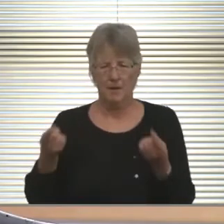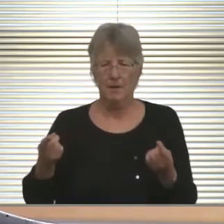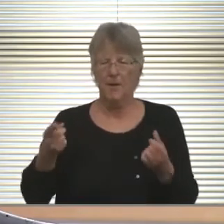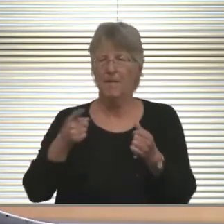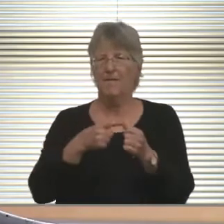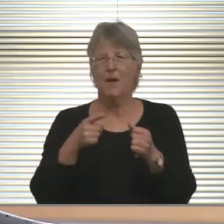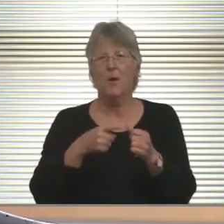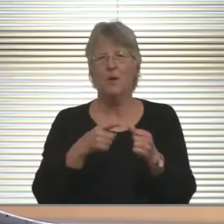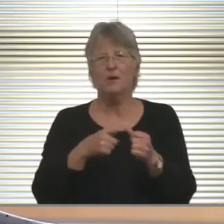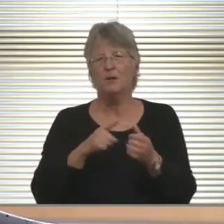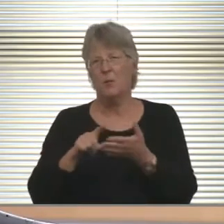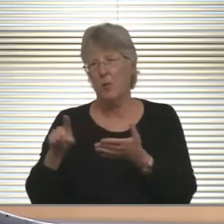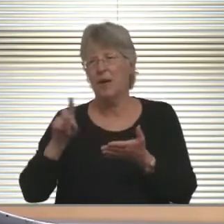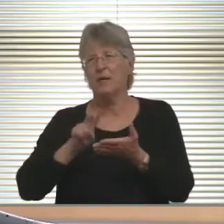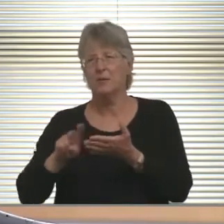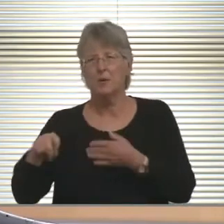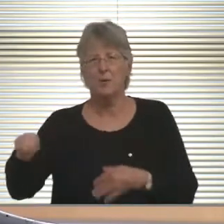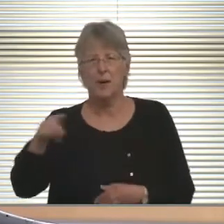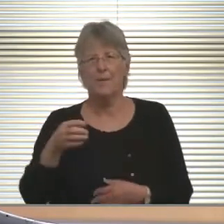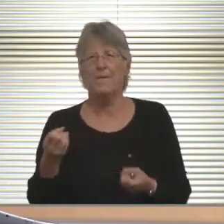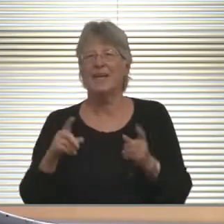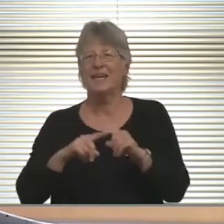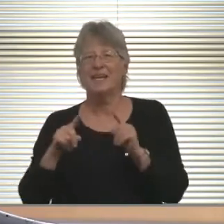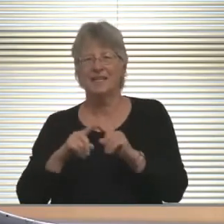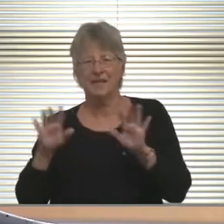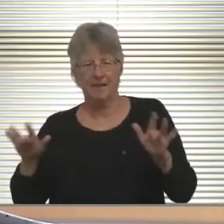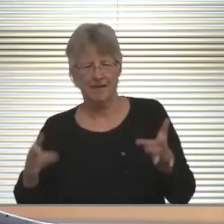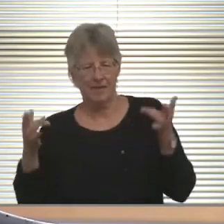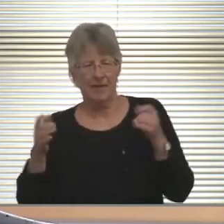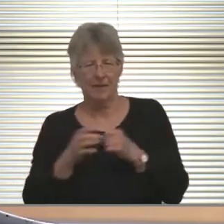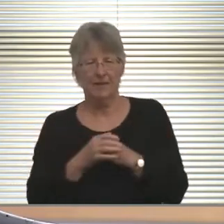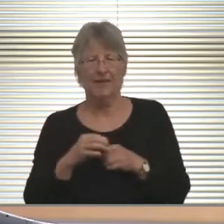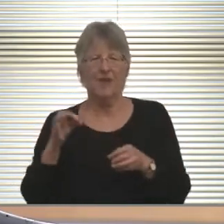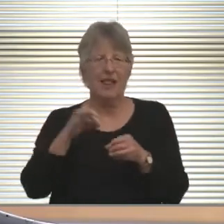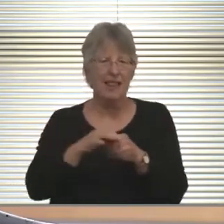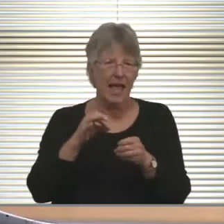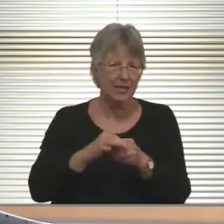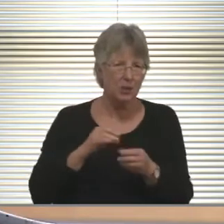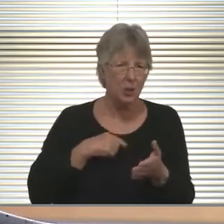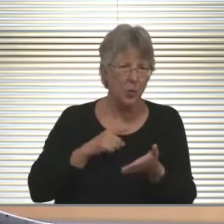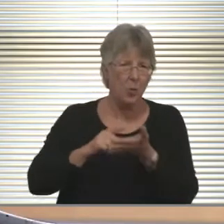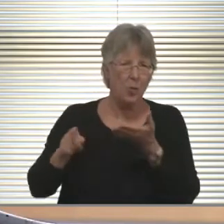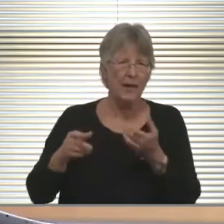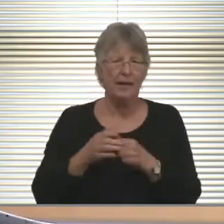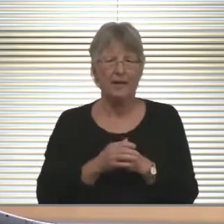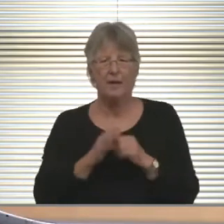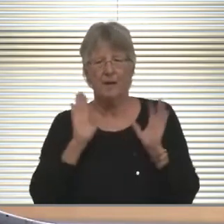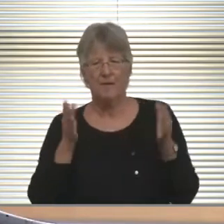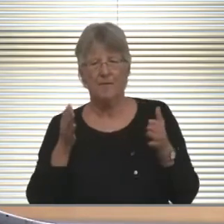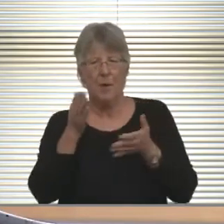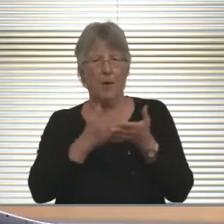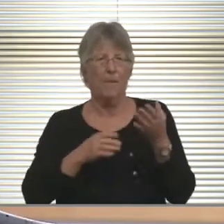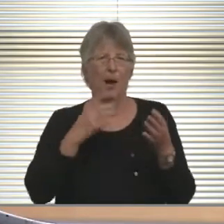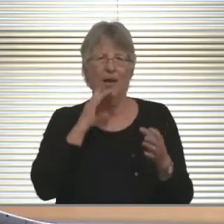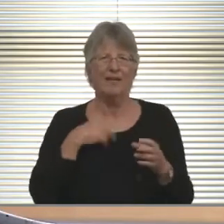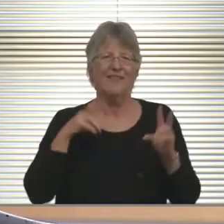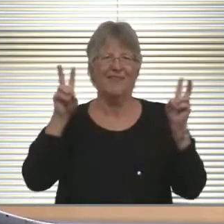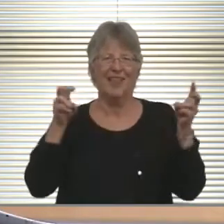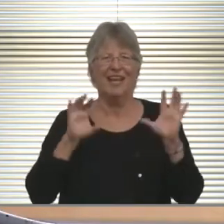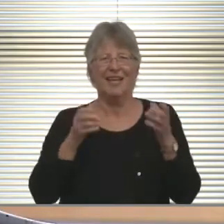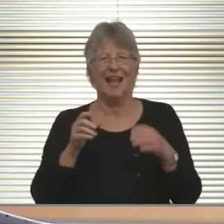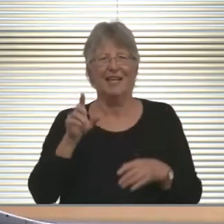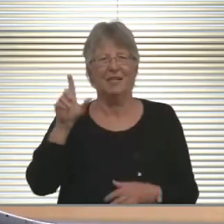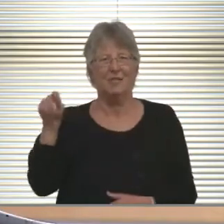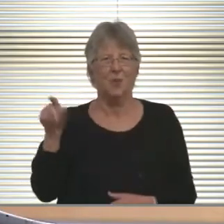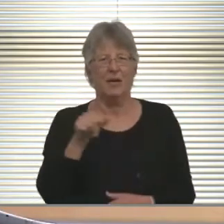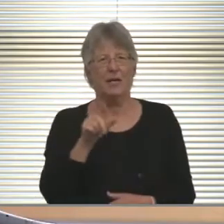couple of weeks of school to now, we've had many events, and we started with election week, which is to determine who would be a part of the class of 2024 executive